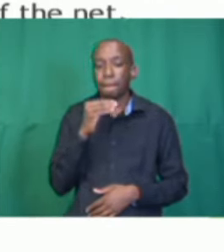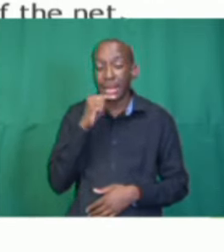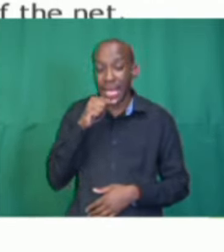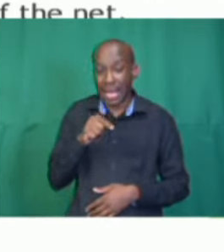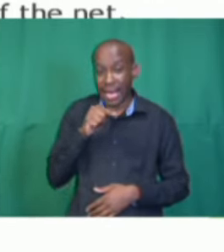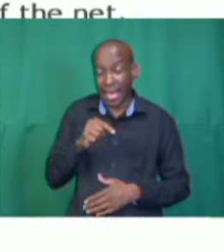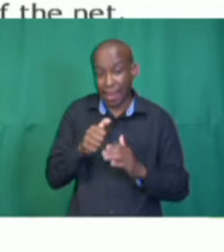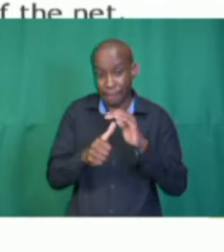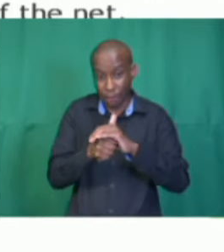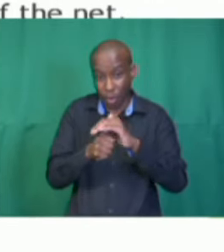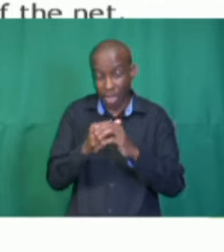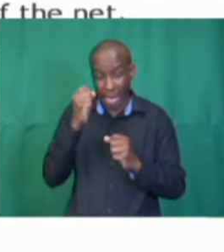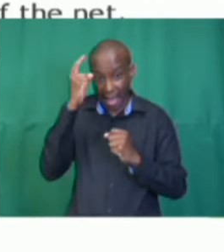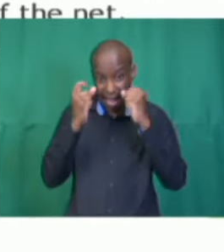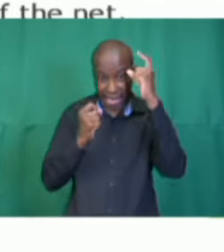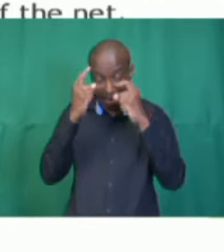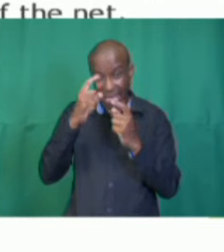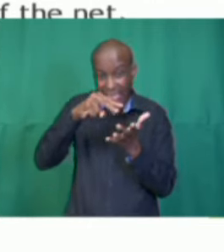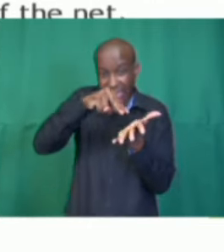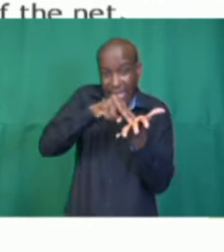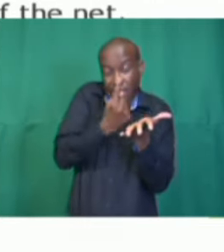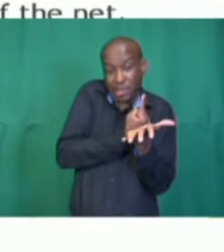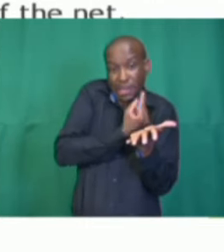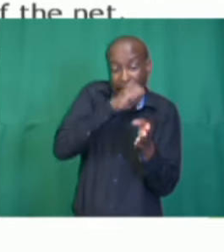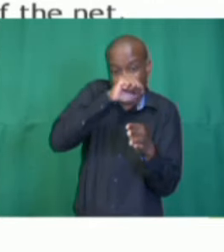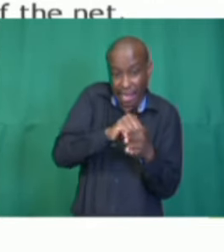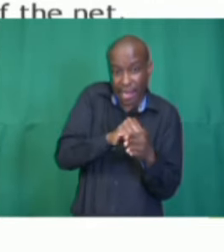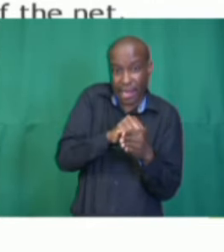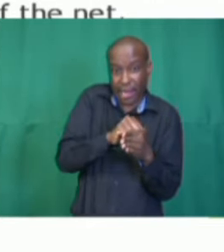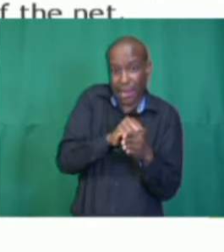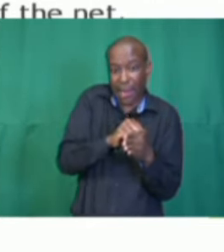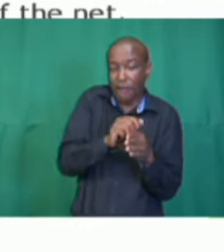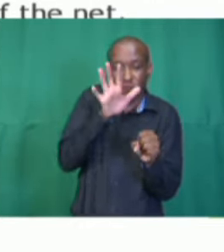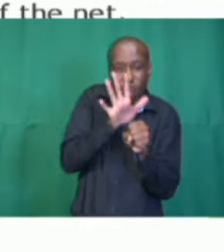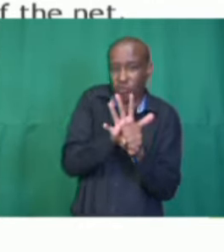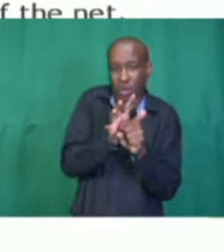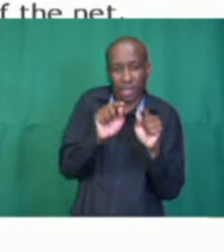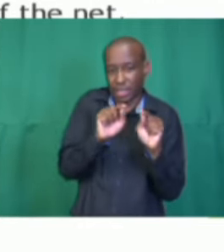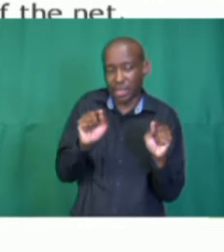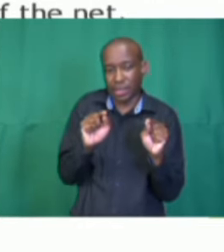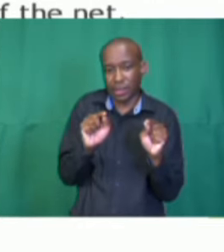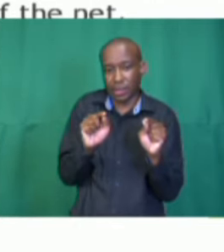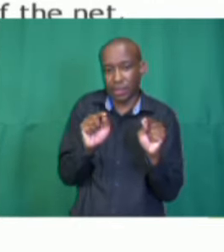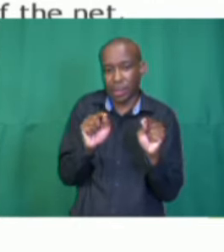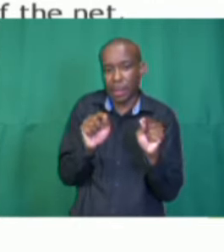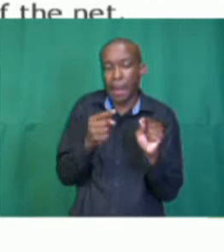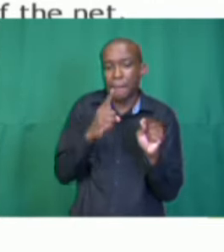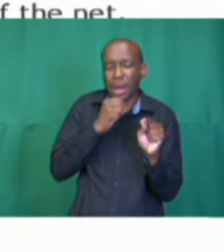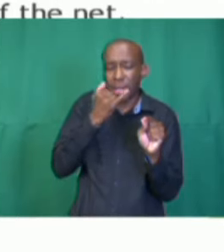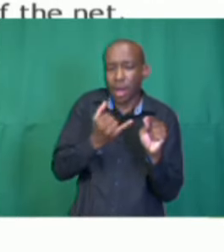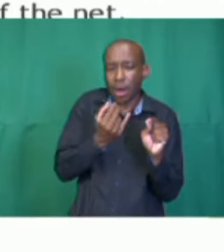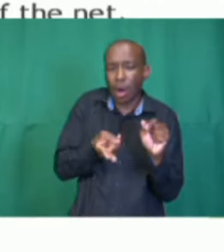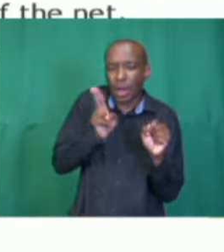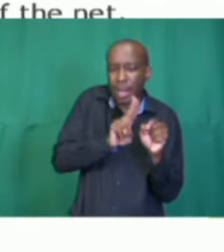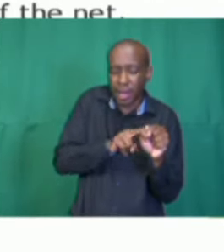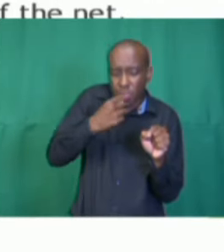it is an idea that can stand on its own. It is just a full statement. It does not need any backup. But when you take a look at